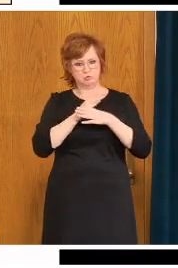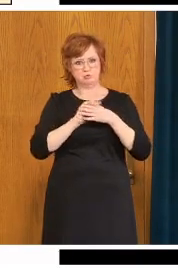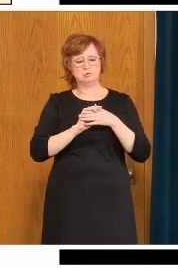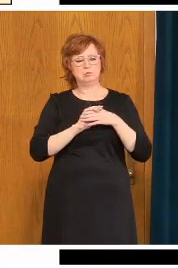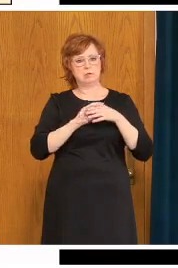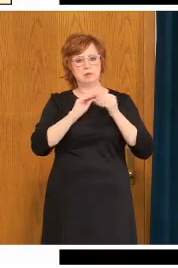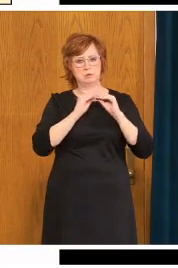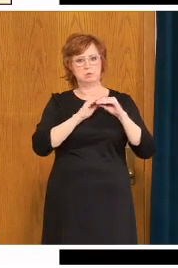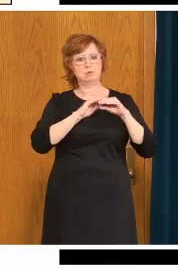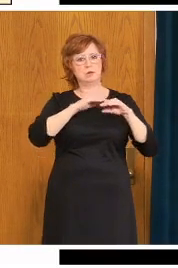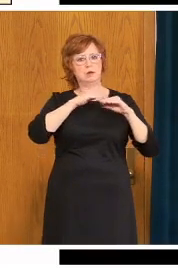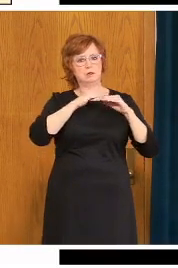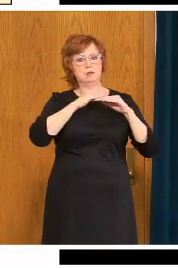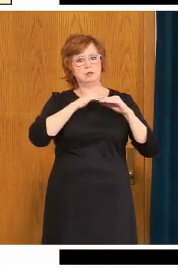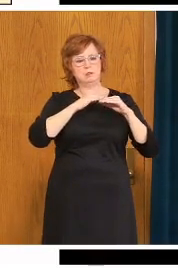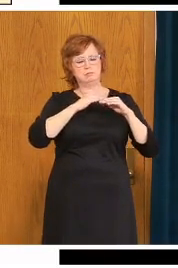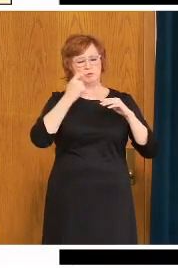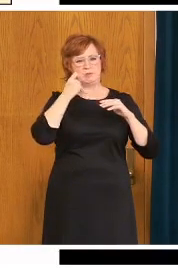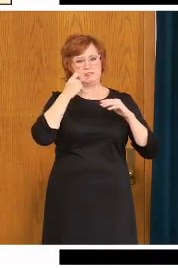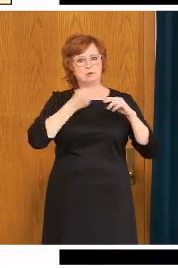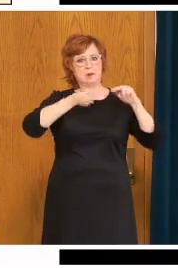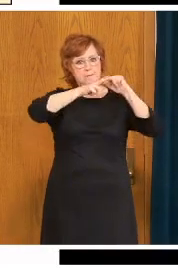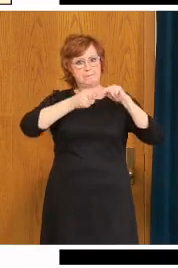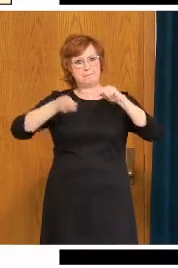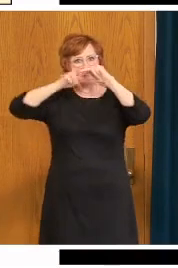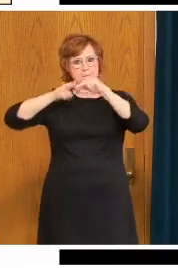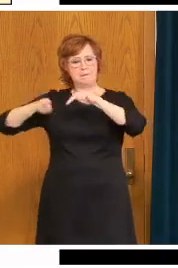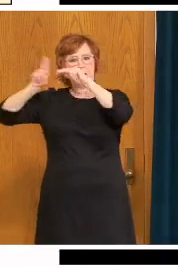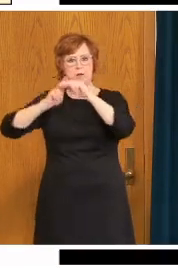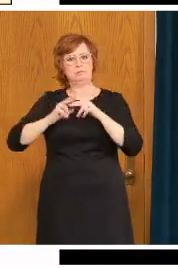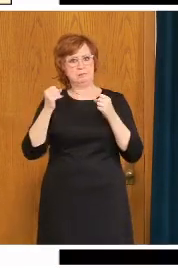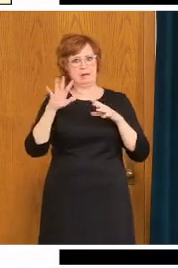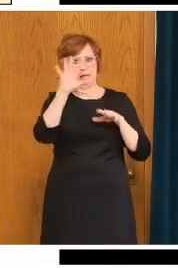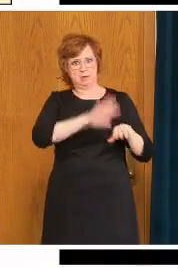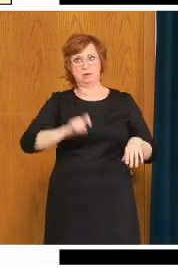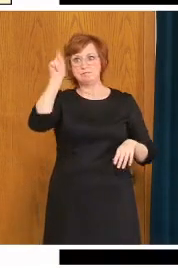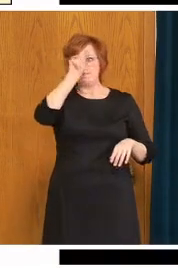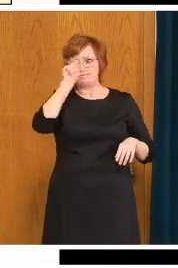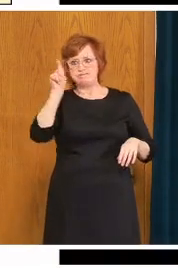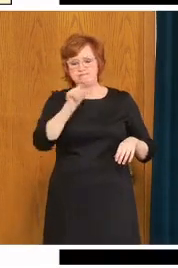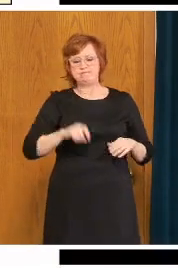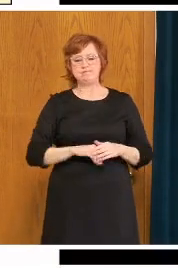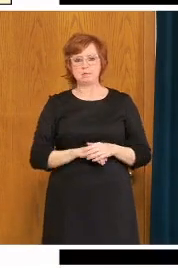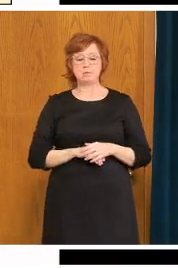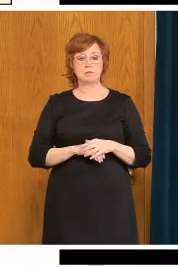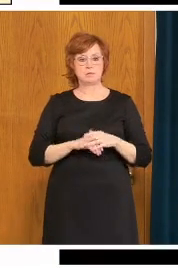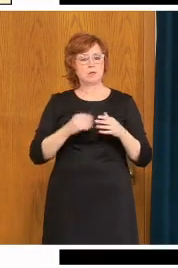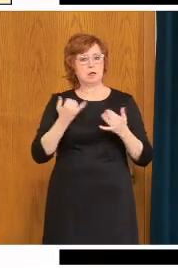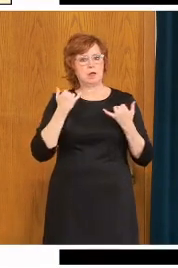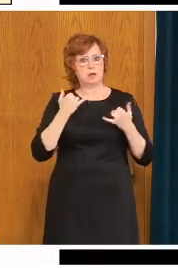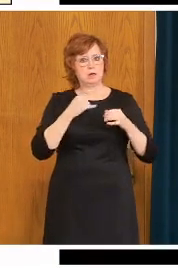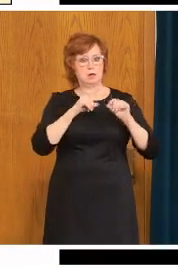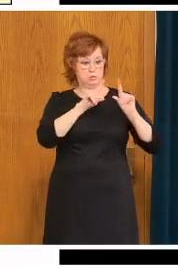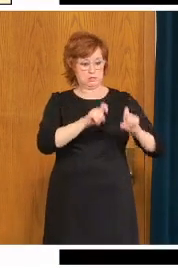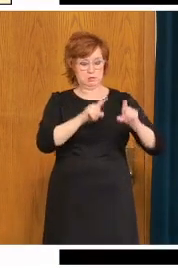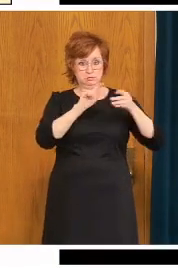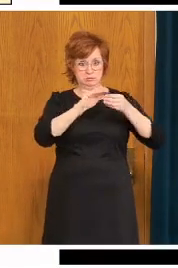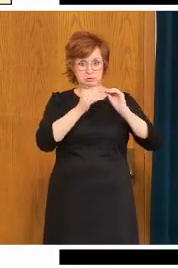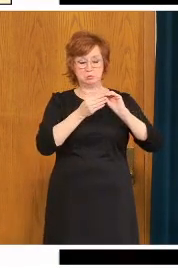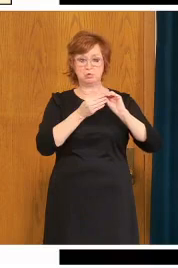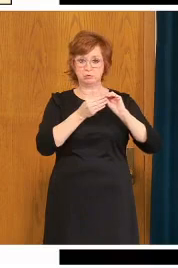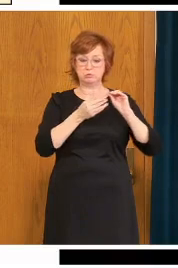test positivity rate. Thankfully, our testing rates are also high, which is critical for contact tracing and